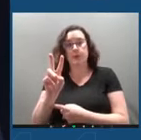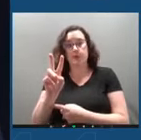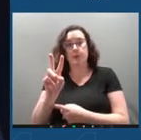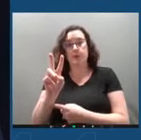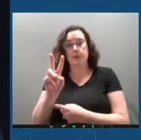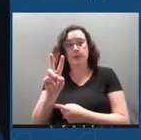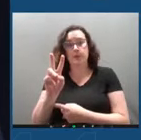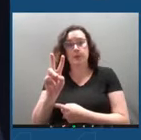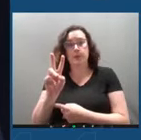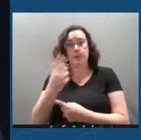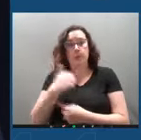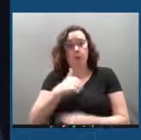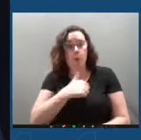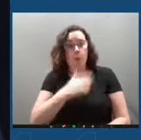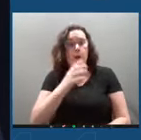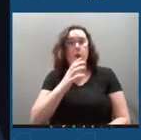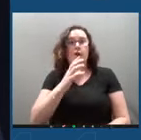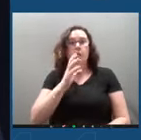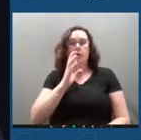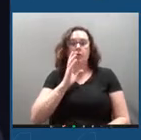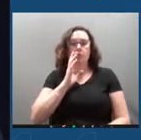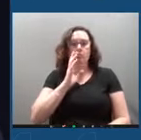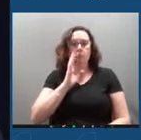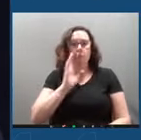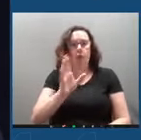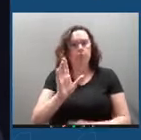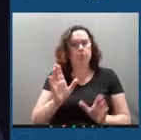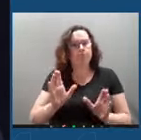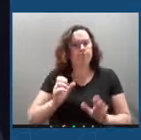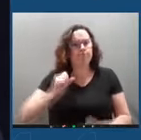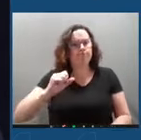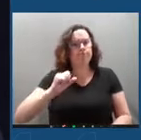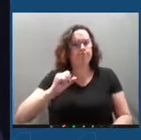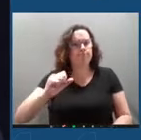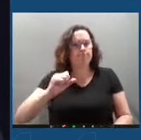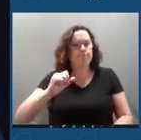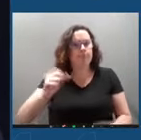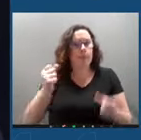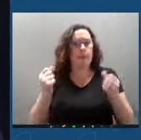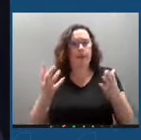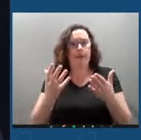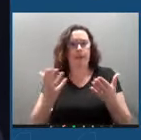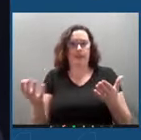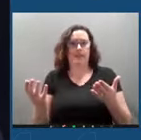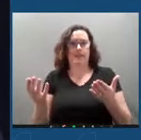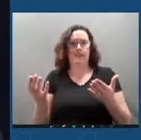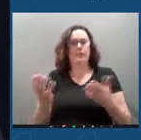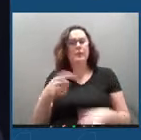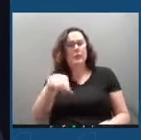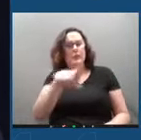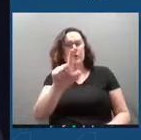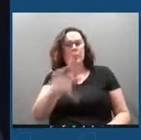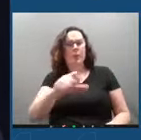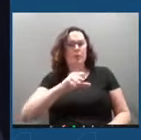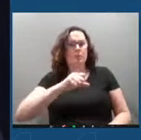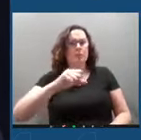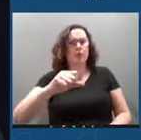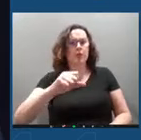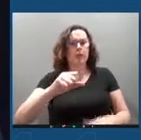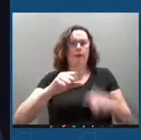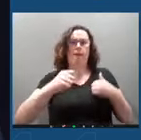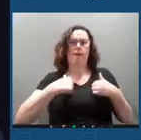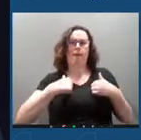We will push back on a lot of things. You're supposed to push back on me. I pushed back on my